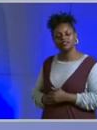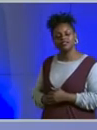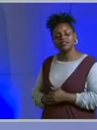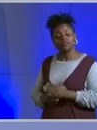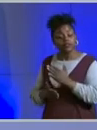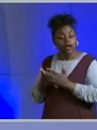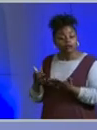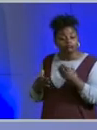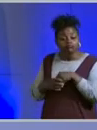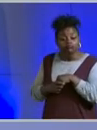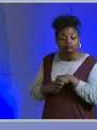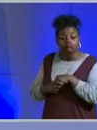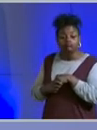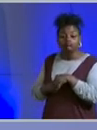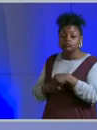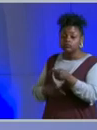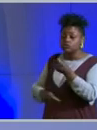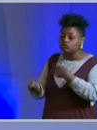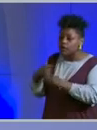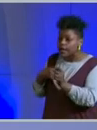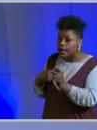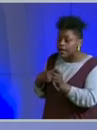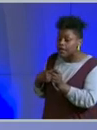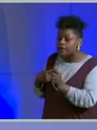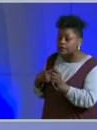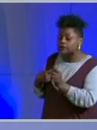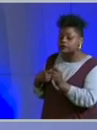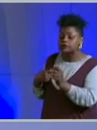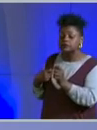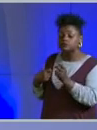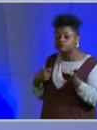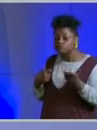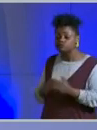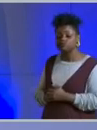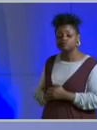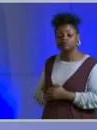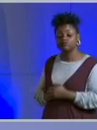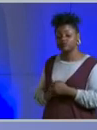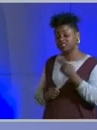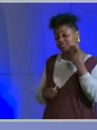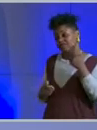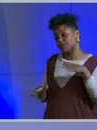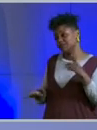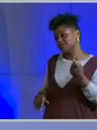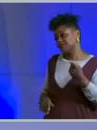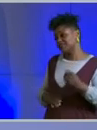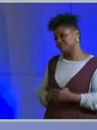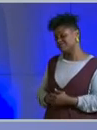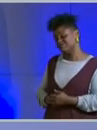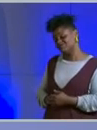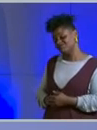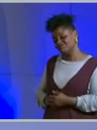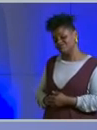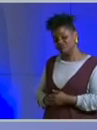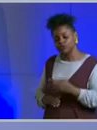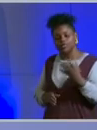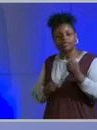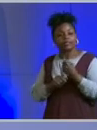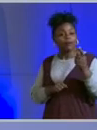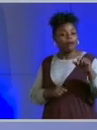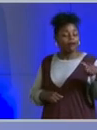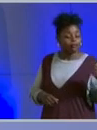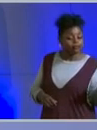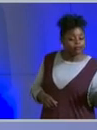involve trade-offs. You're going to have to give up something to get something else. Are you with